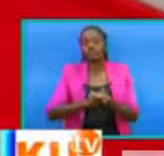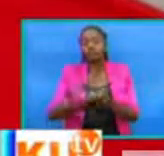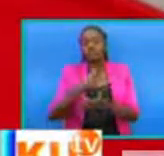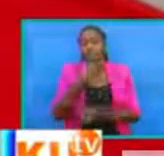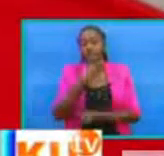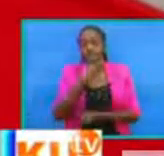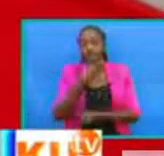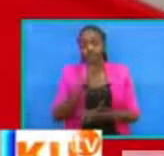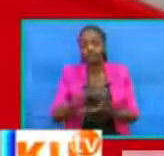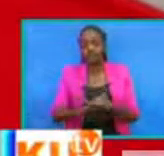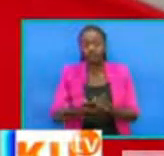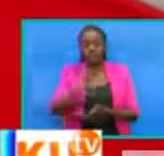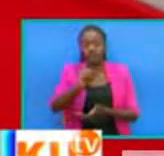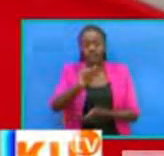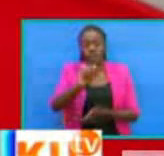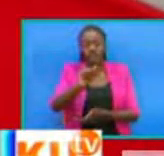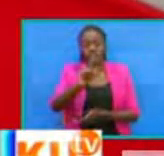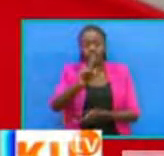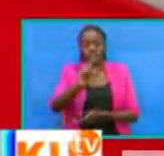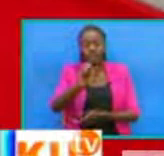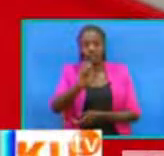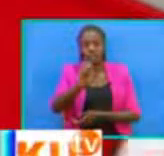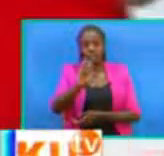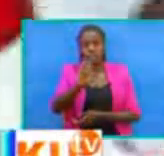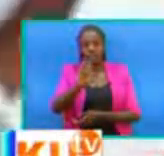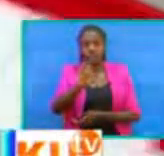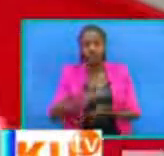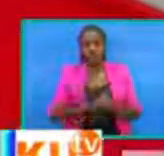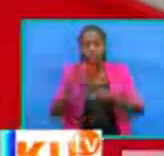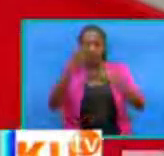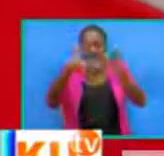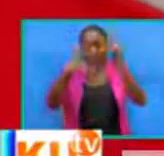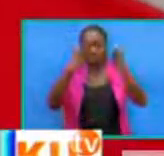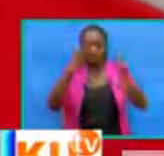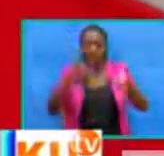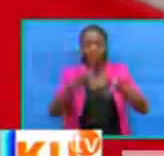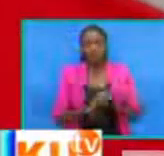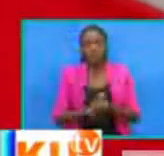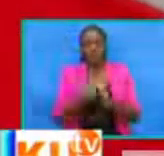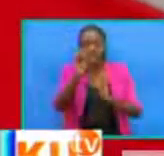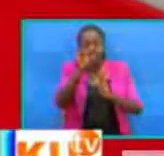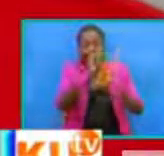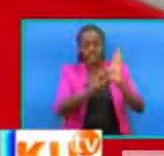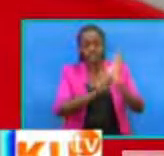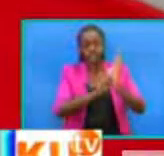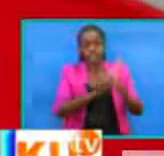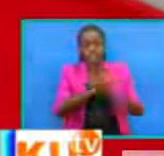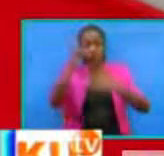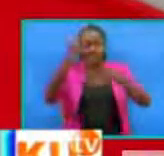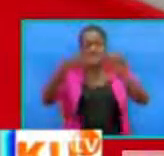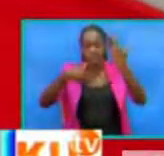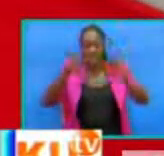Professor Malete, an Associate Professor, Michigan State University.